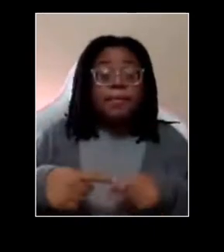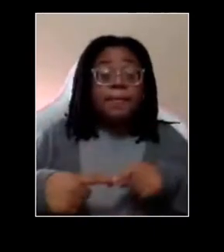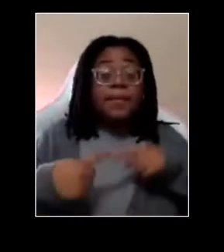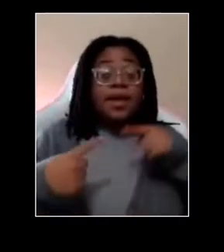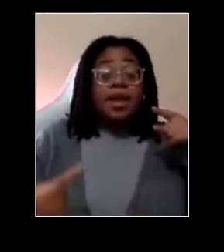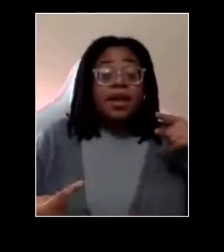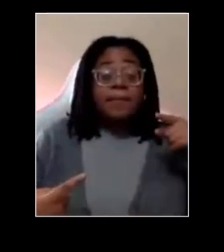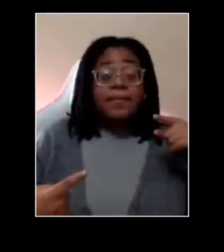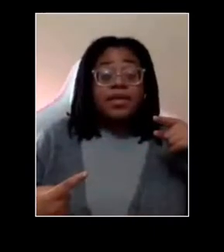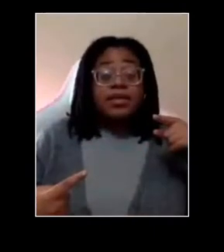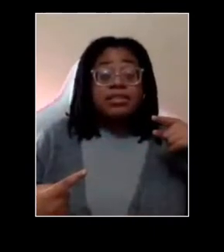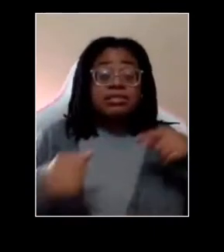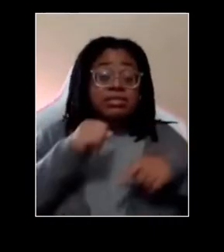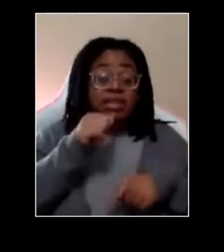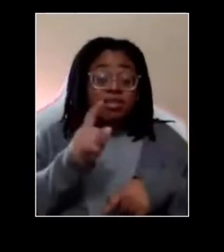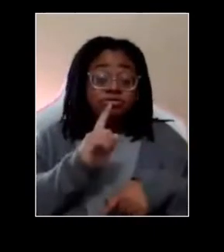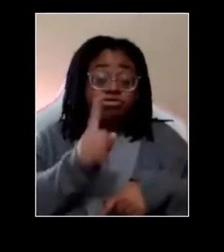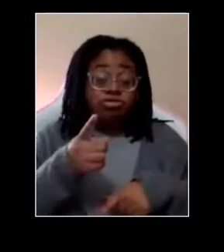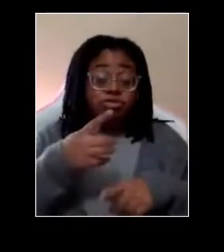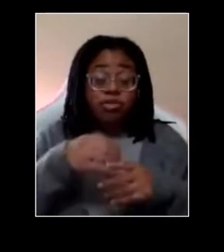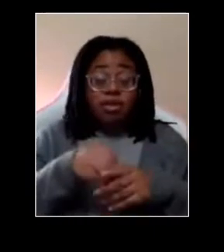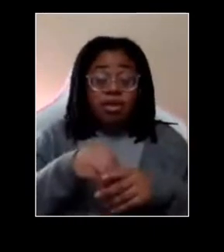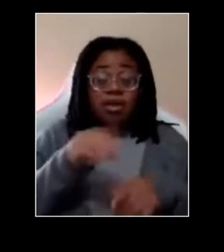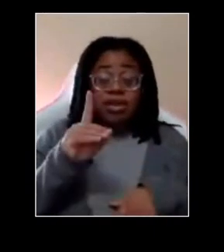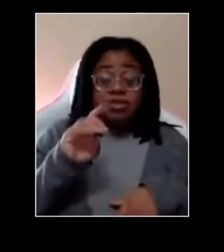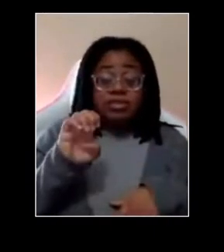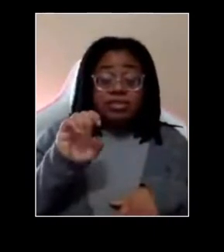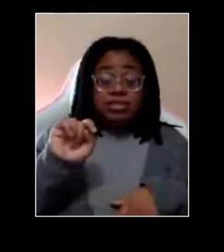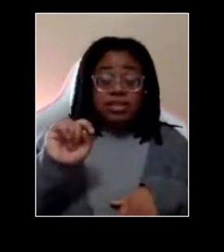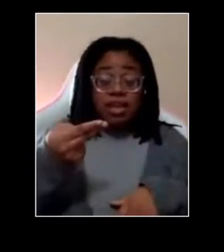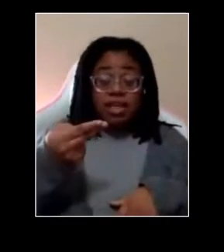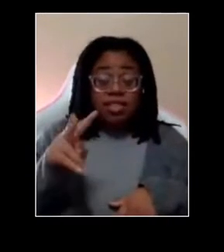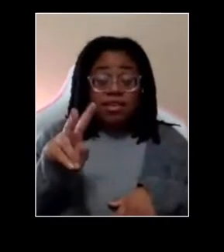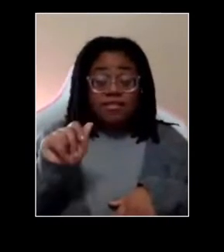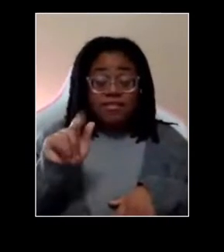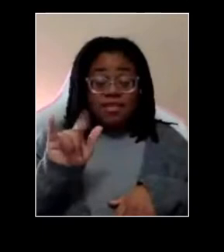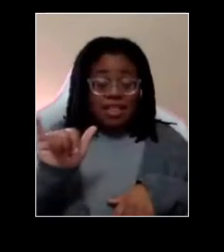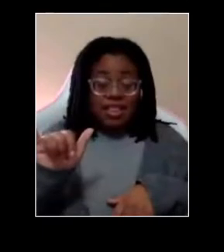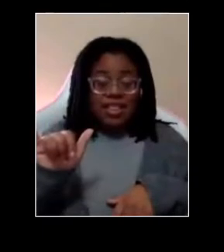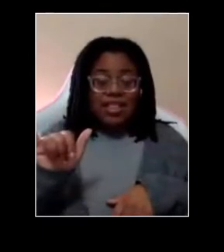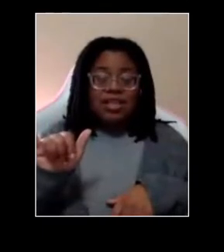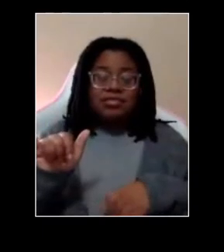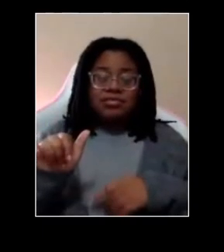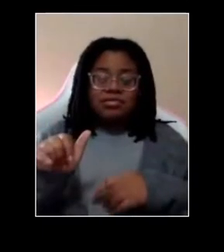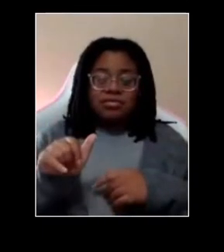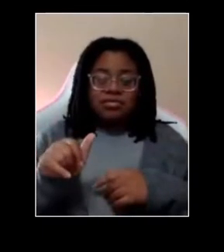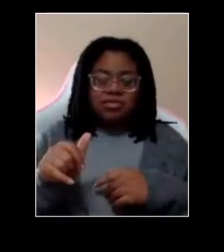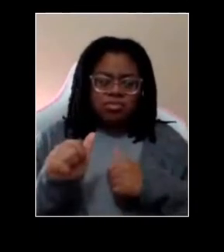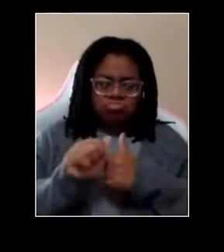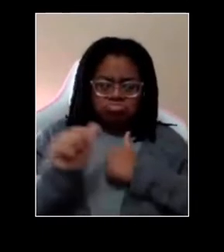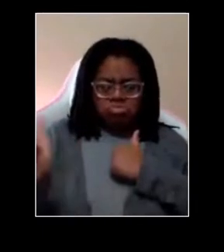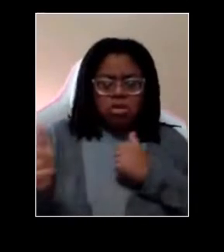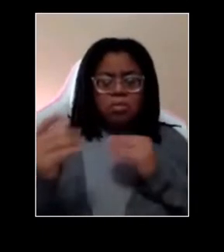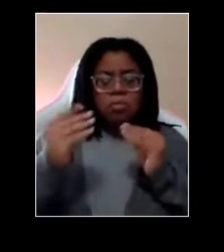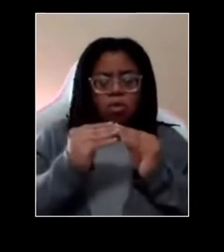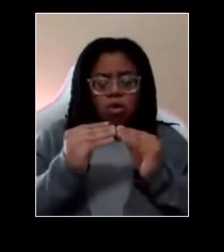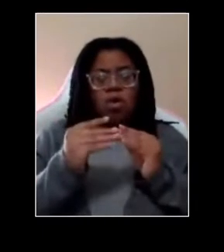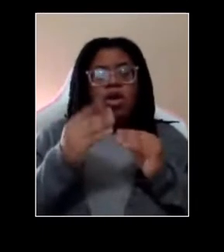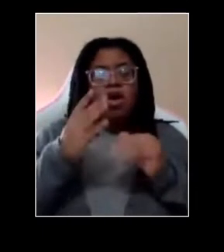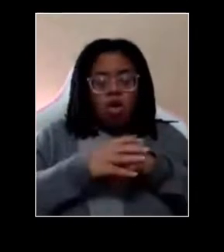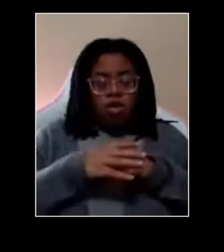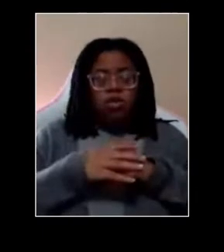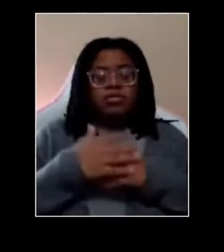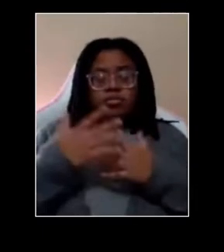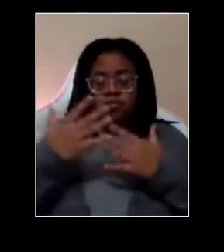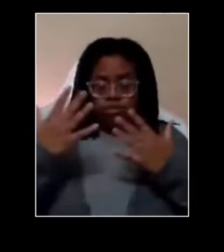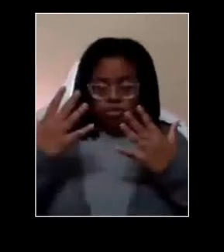true in Death Valley, where people ventured onto trails and away from roads more on cooler than average days. So if